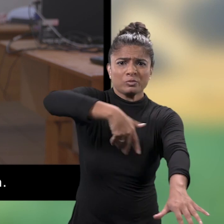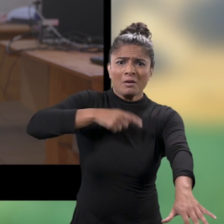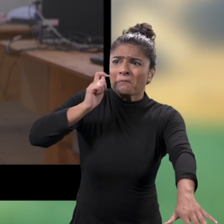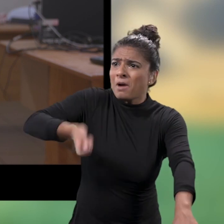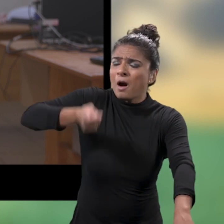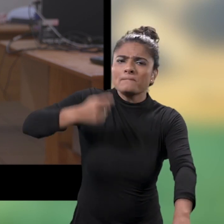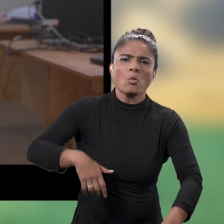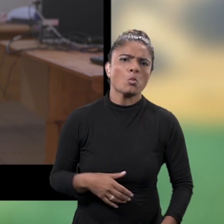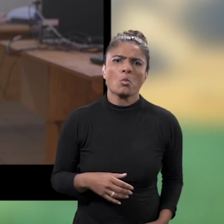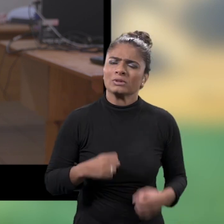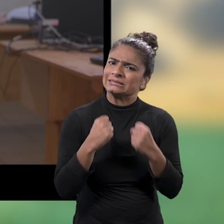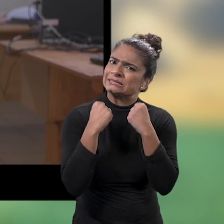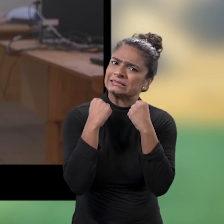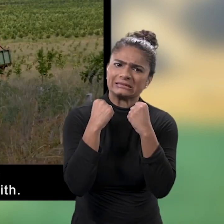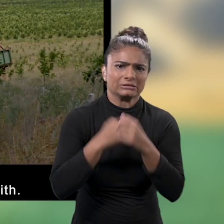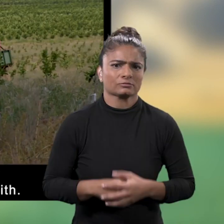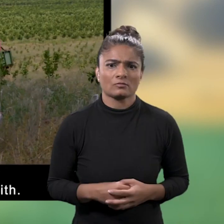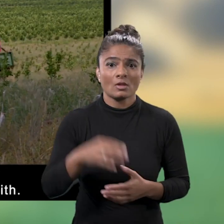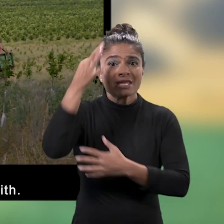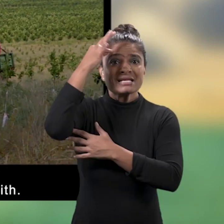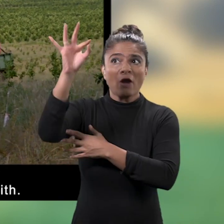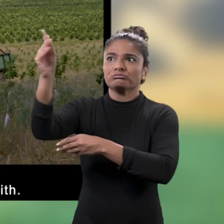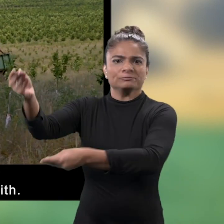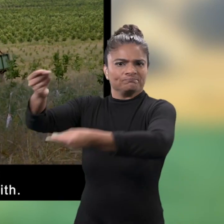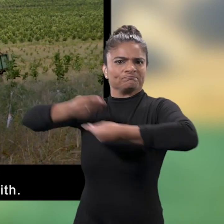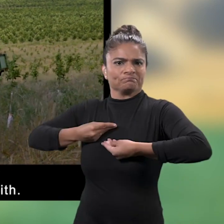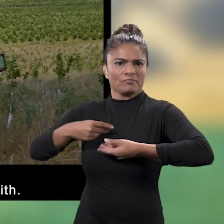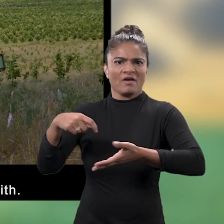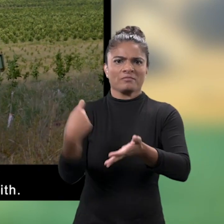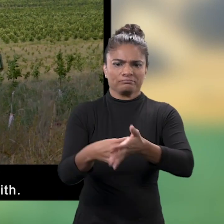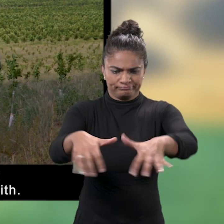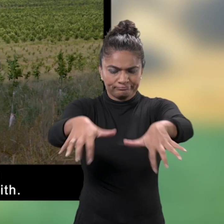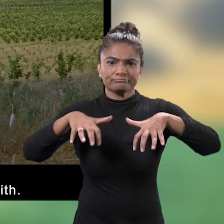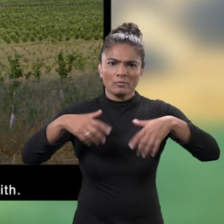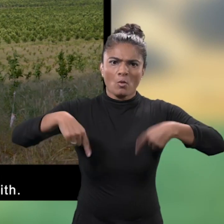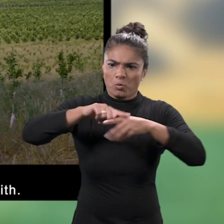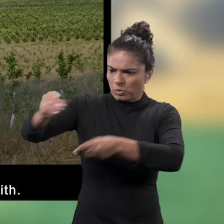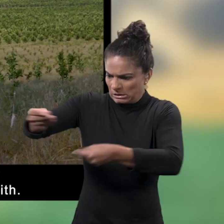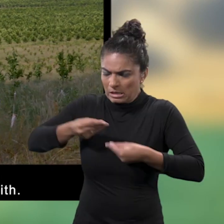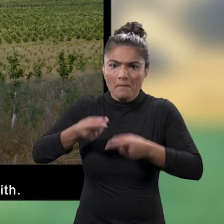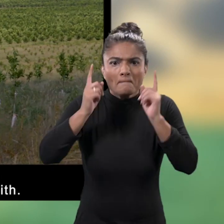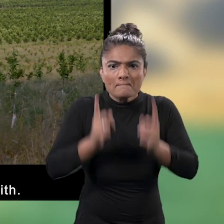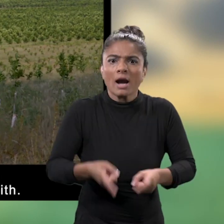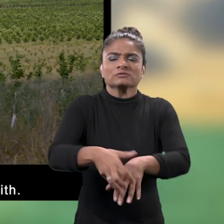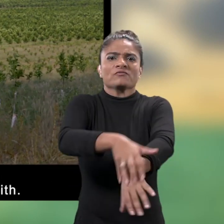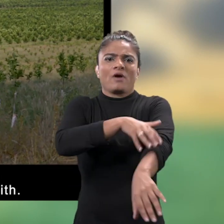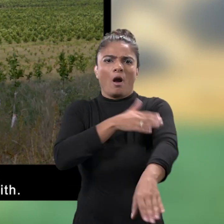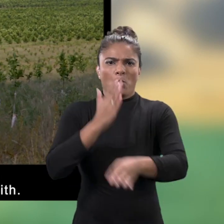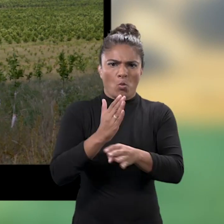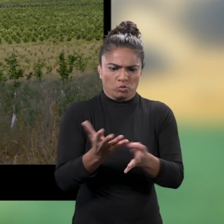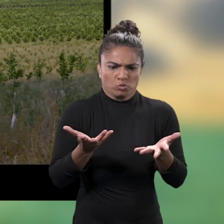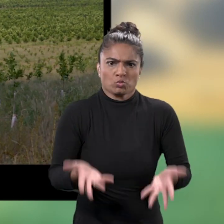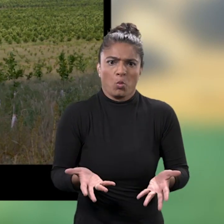sithelelele. Bekunzima kakhulu because iplasa yona ugovernment ethu nasi usithengele nama implement othola ukuthi singabereka